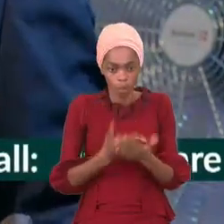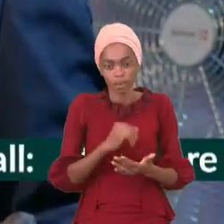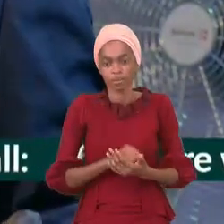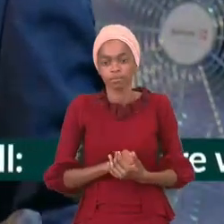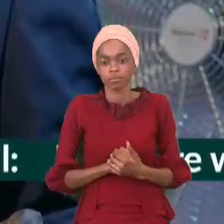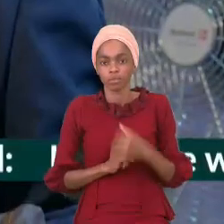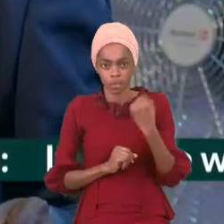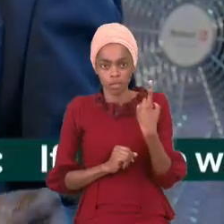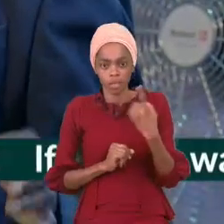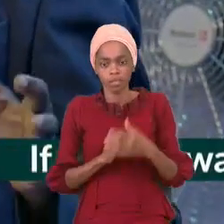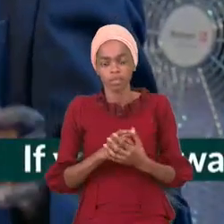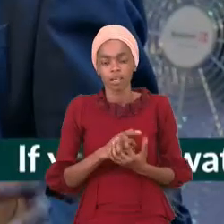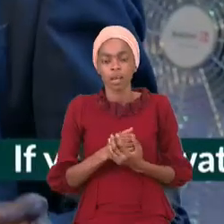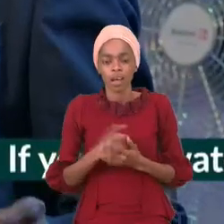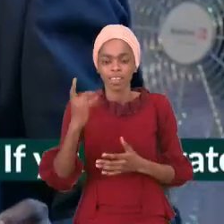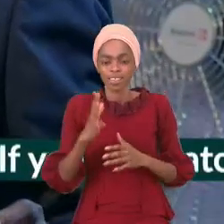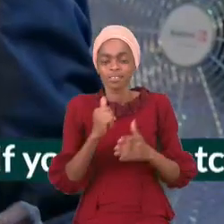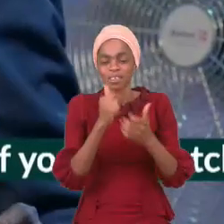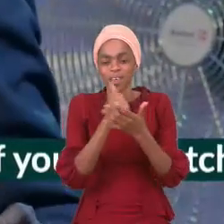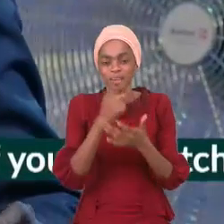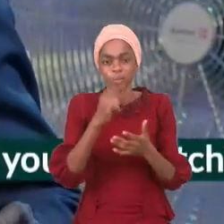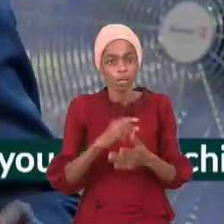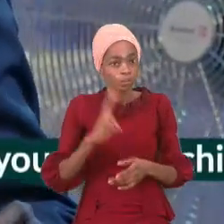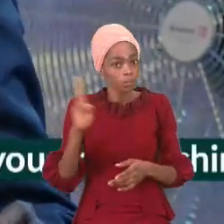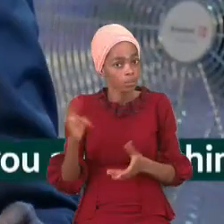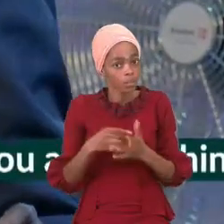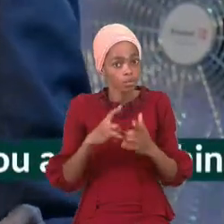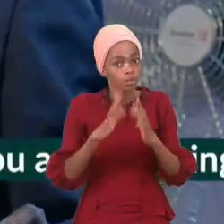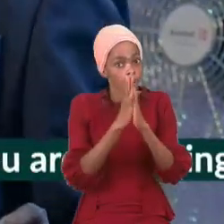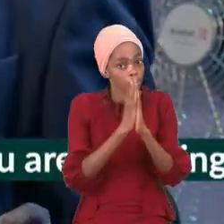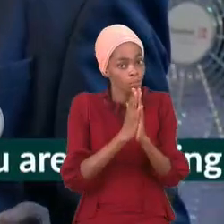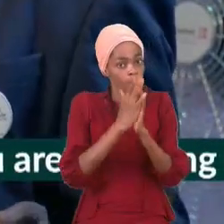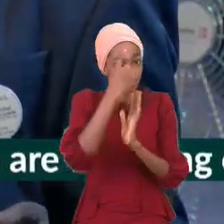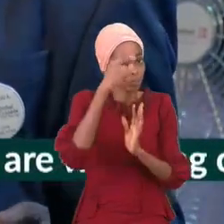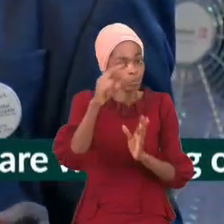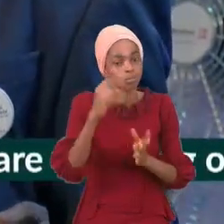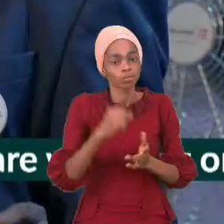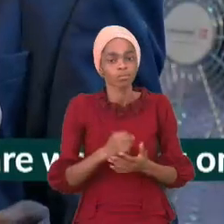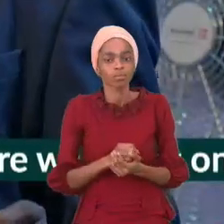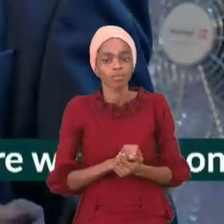And you that are waiting, as we're all waiting for the miracle prayer, be praying.